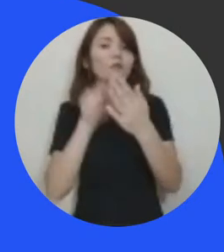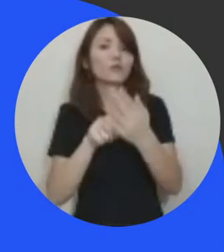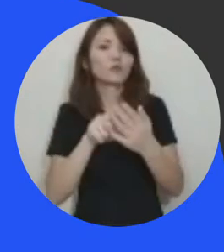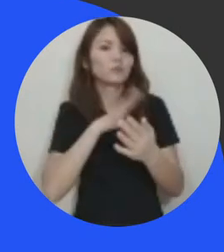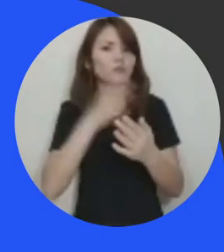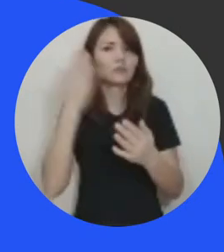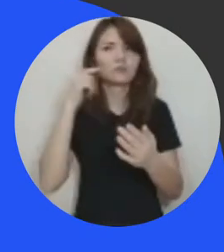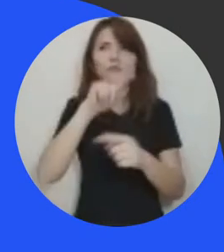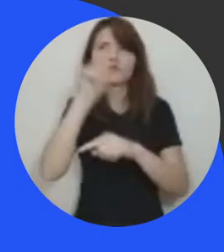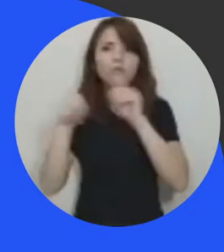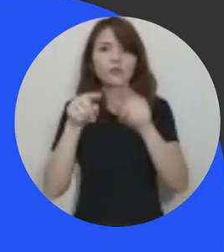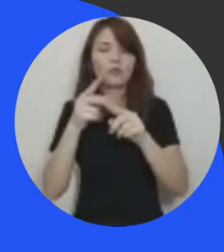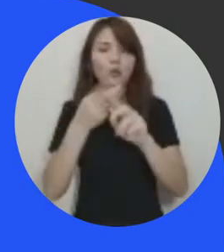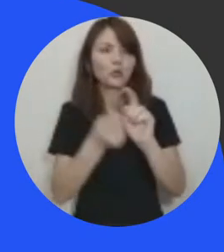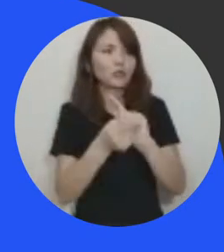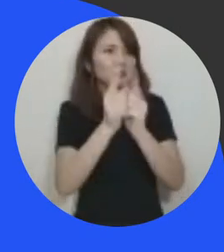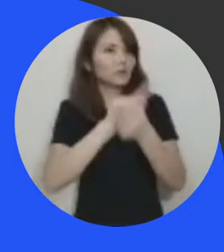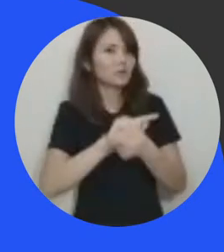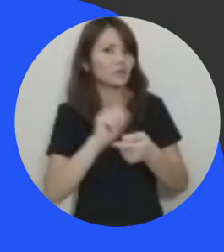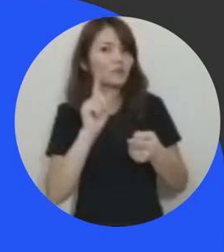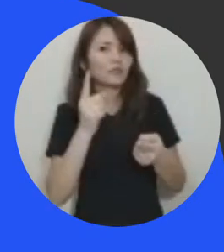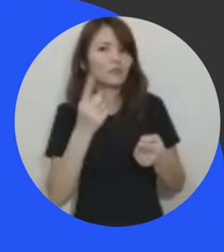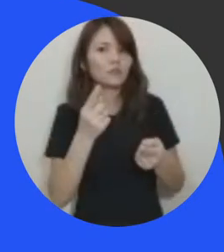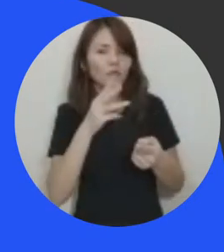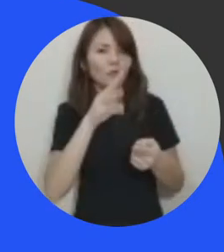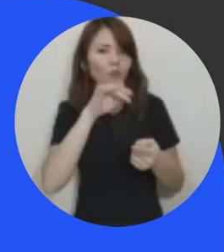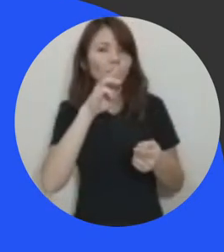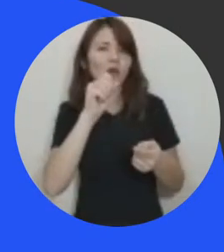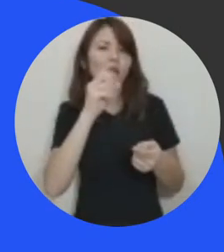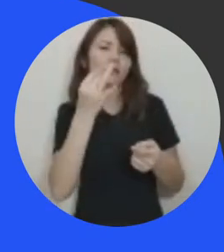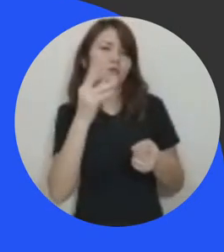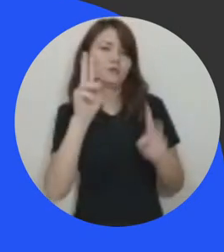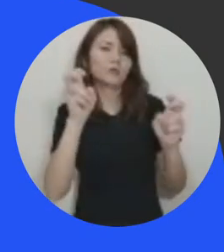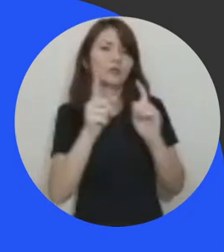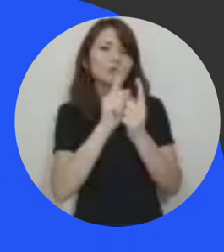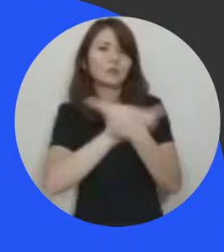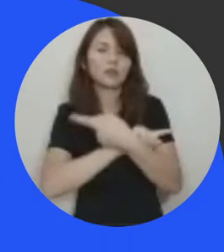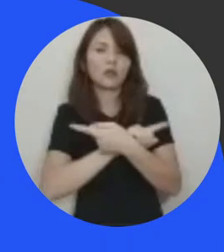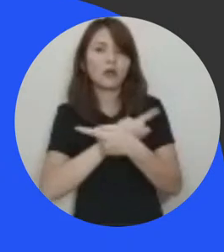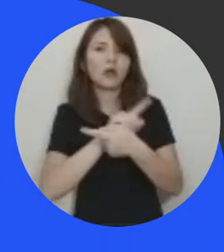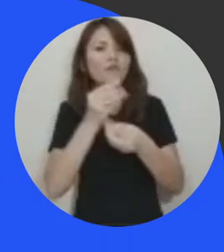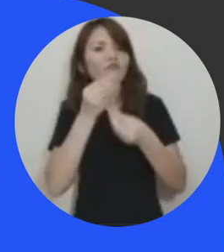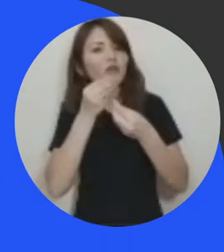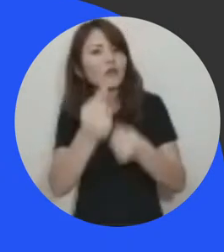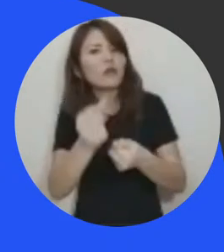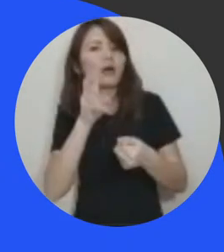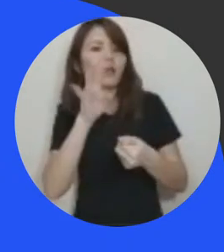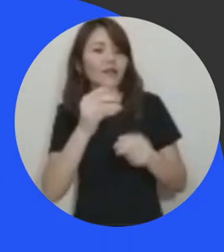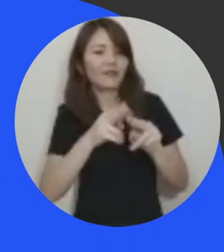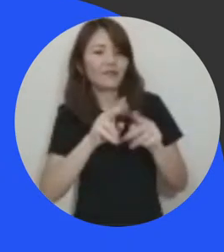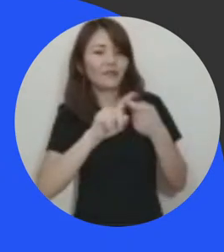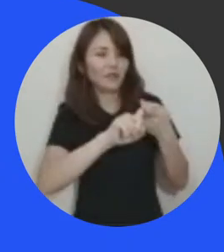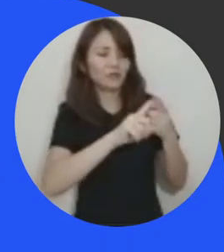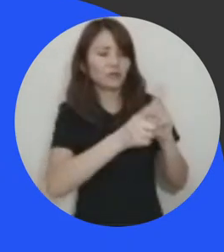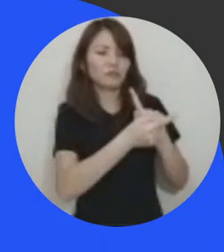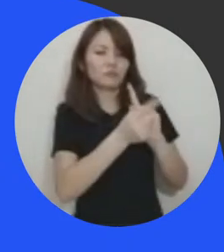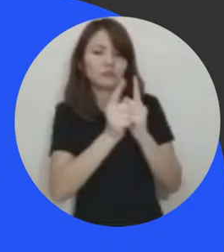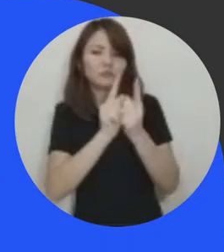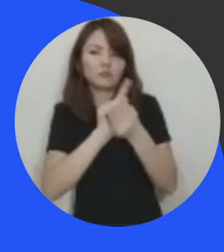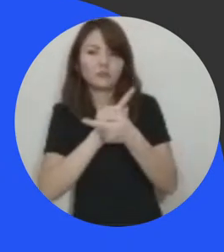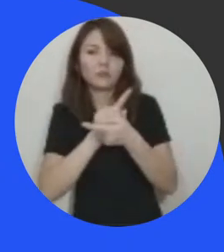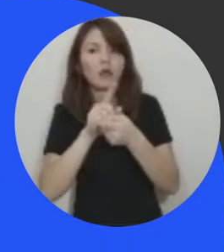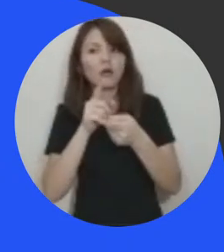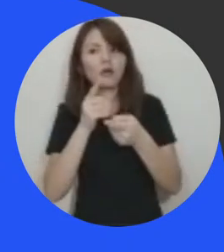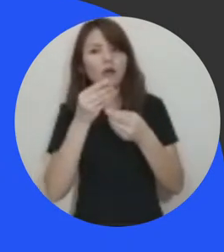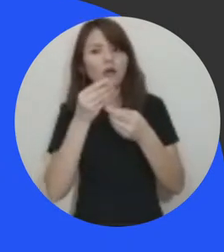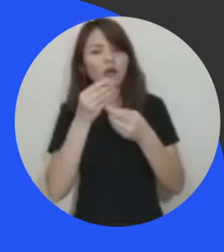has this change, this single mutation, had an effect on the ability of the virus to cause disease, which has then